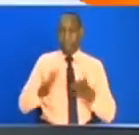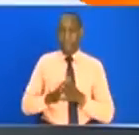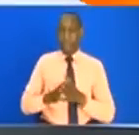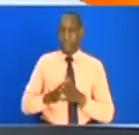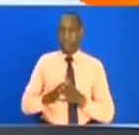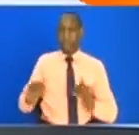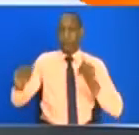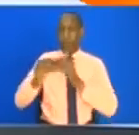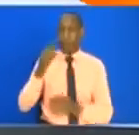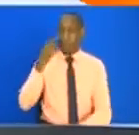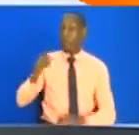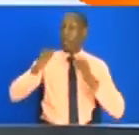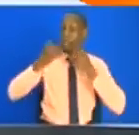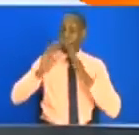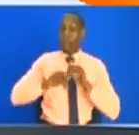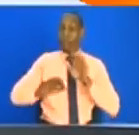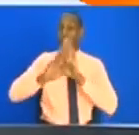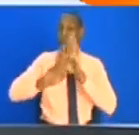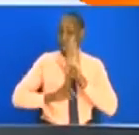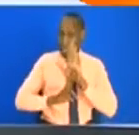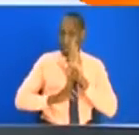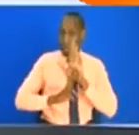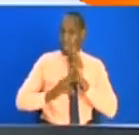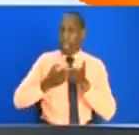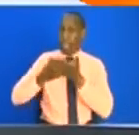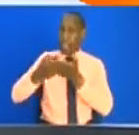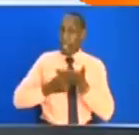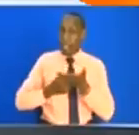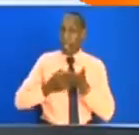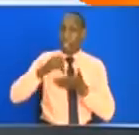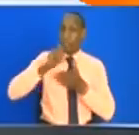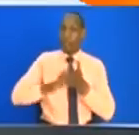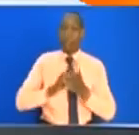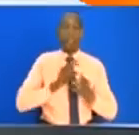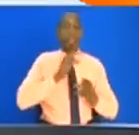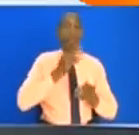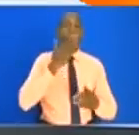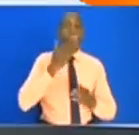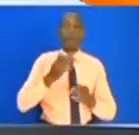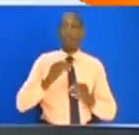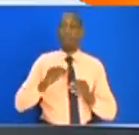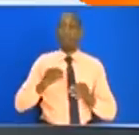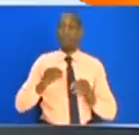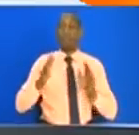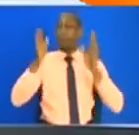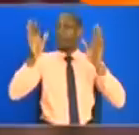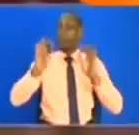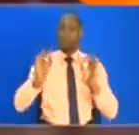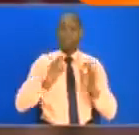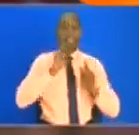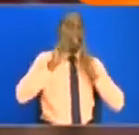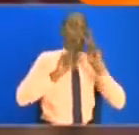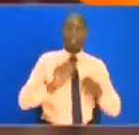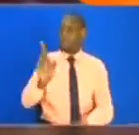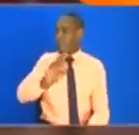that they agreed to abide by the rules of the debate, and that involves no cheers, no jeers, no